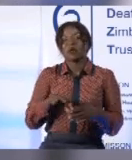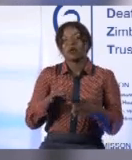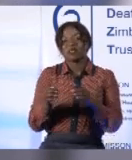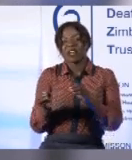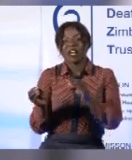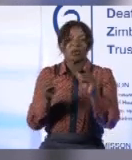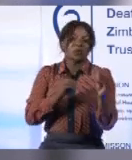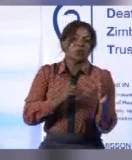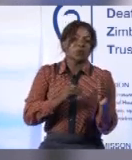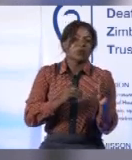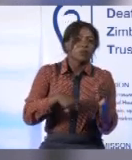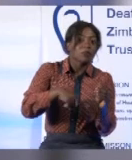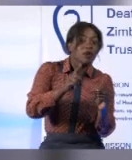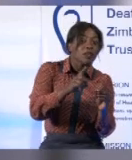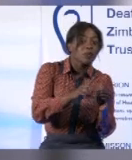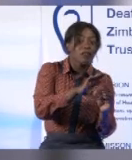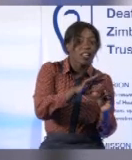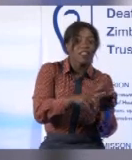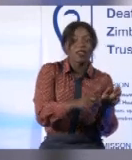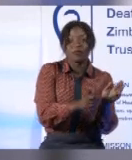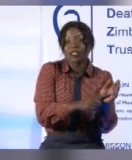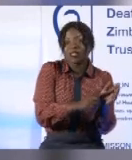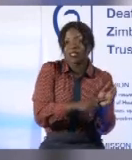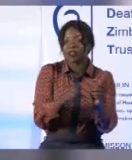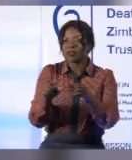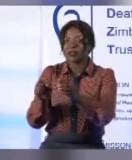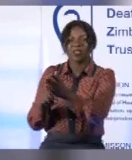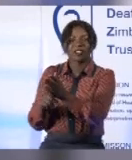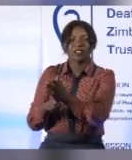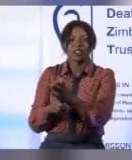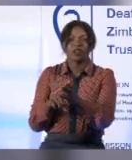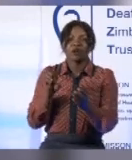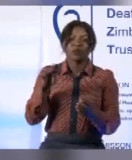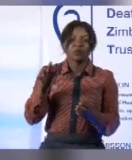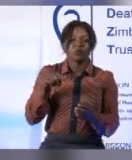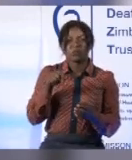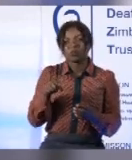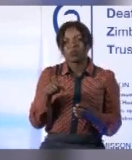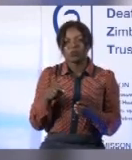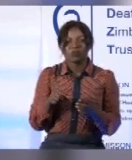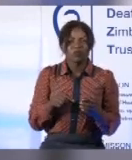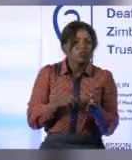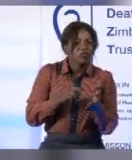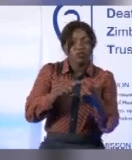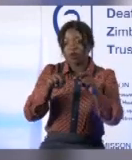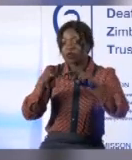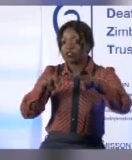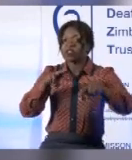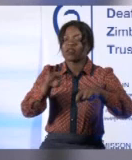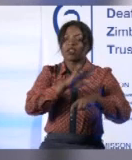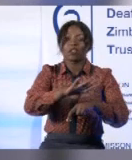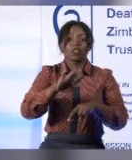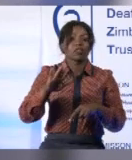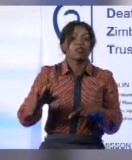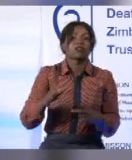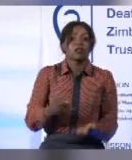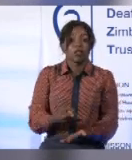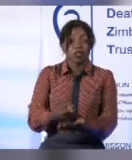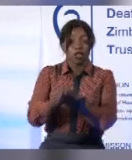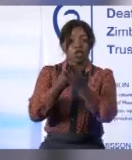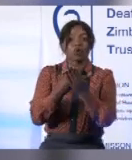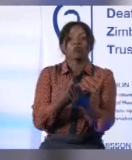to other clients. That's how I started, so I was used into it, so I had to look for other clients to help me in there for